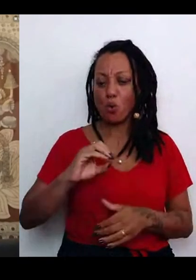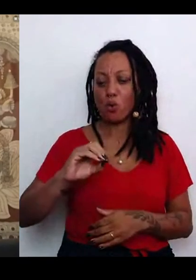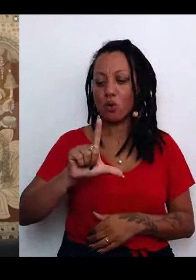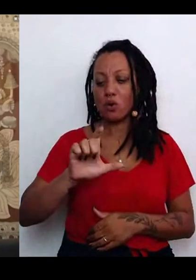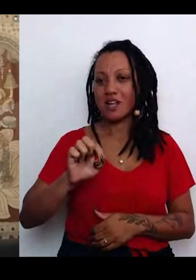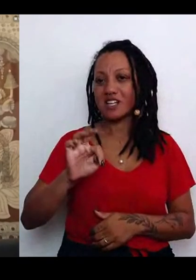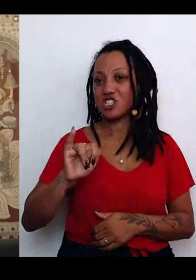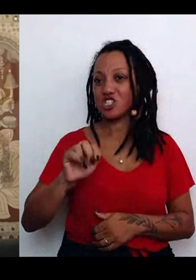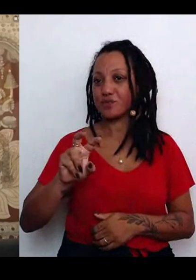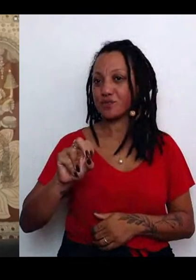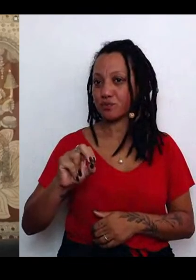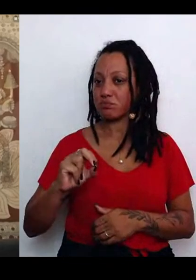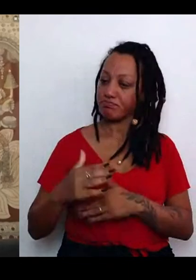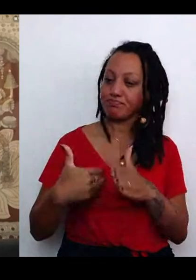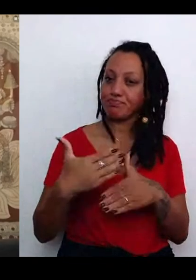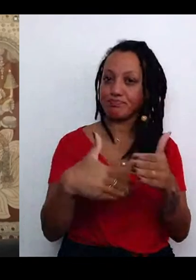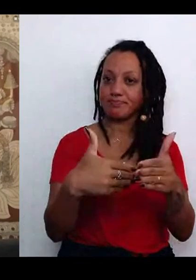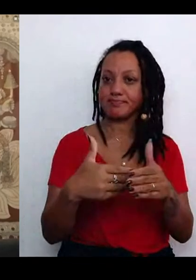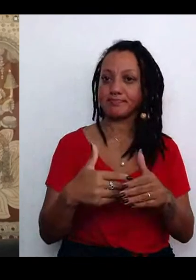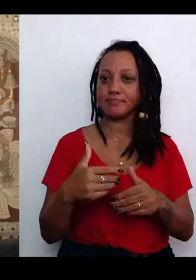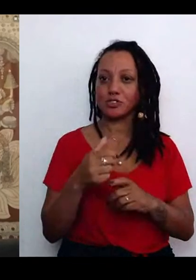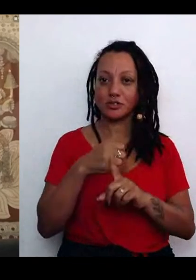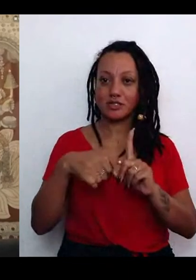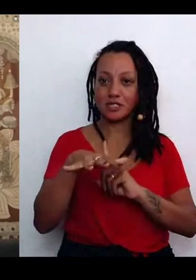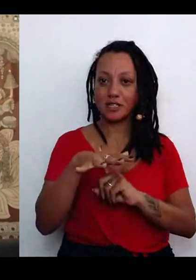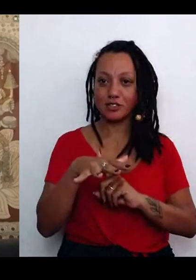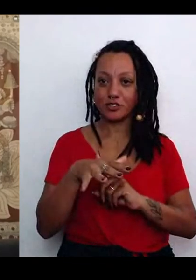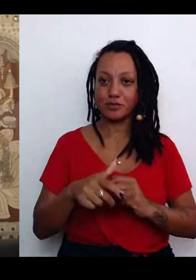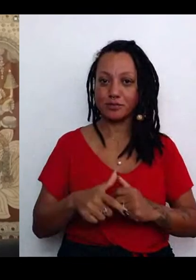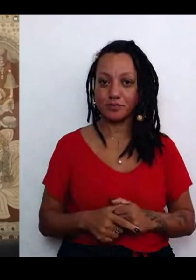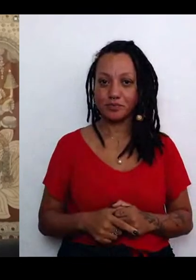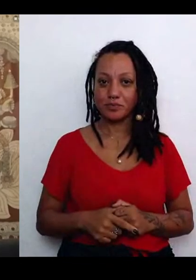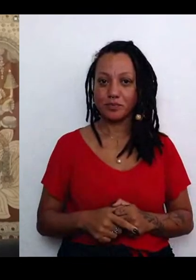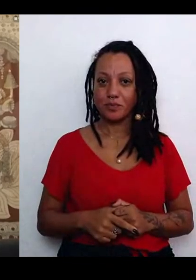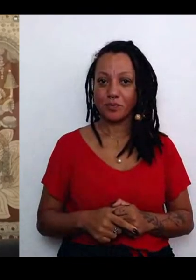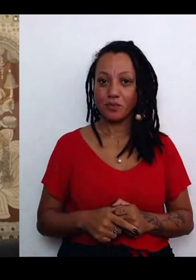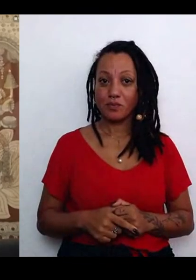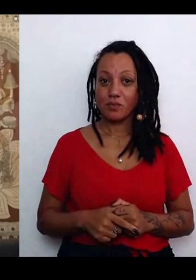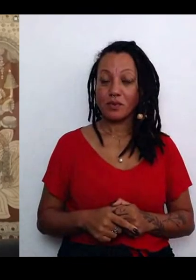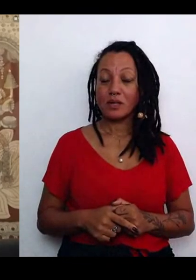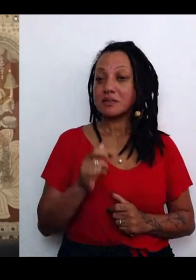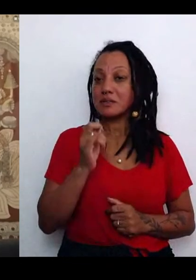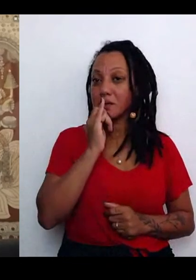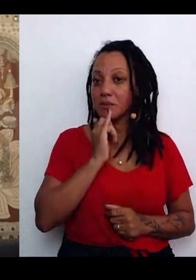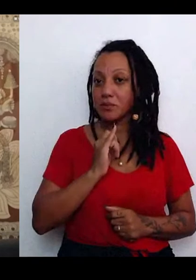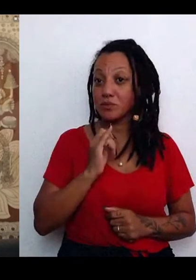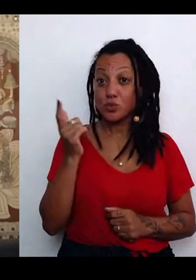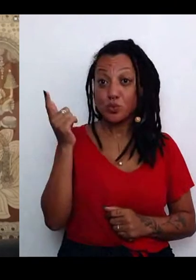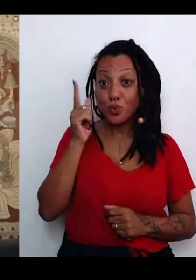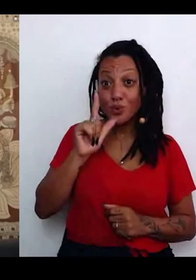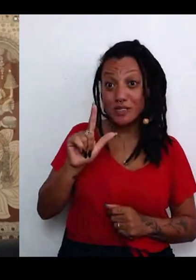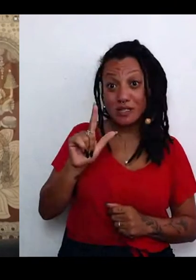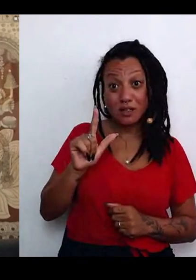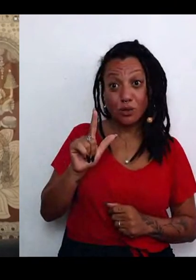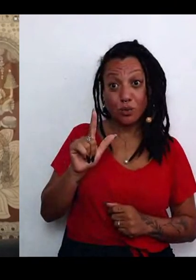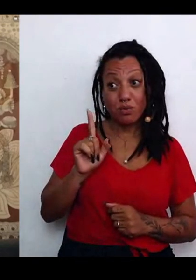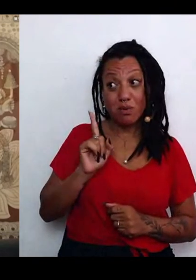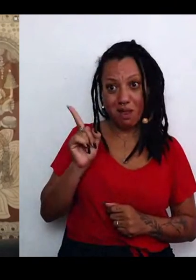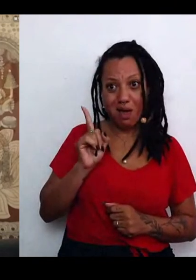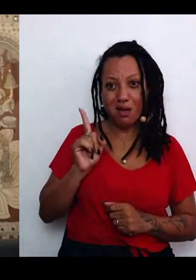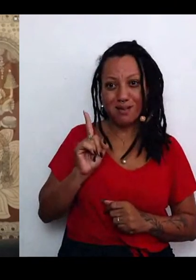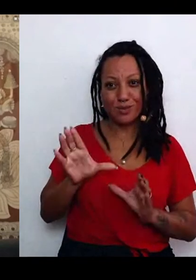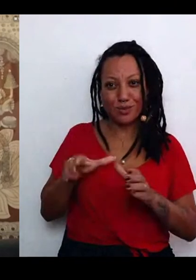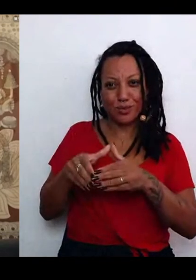the difference it made was we were able to at least influence our Parliament to not recognize patterns on